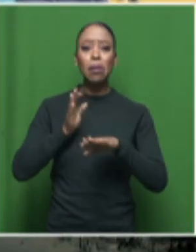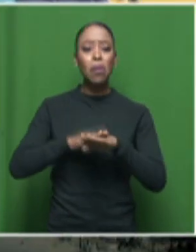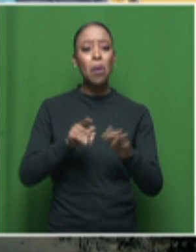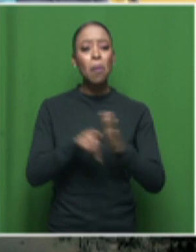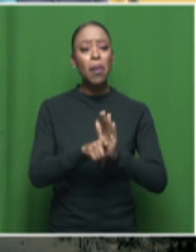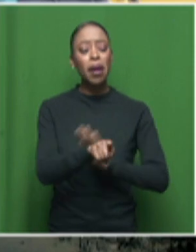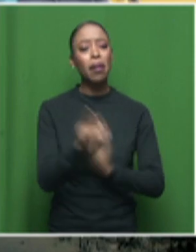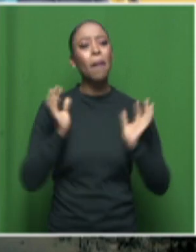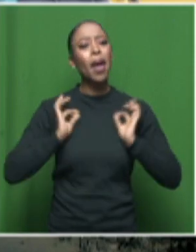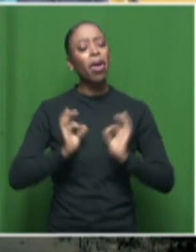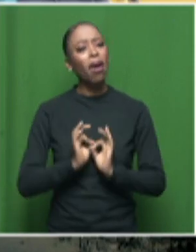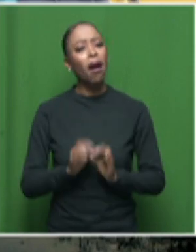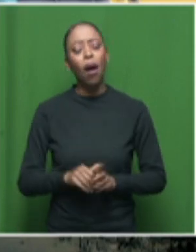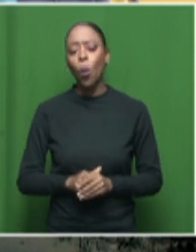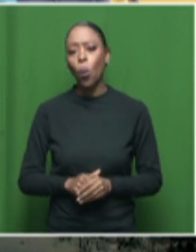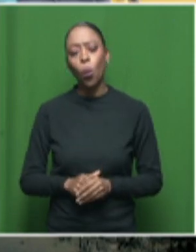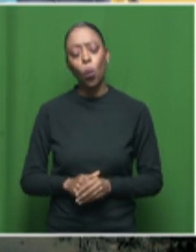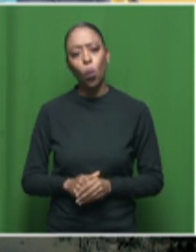Moses Maluleke?